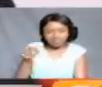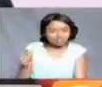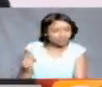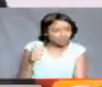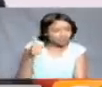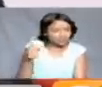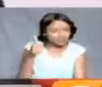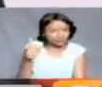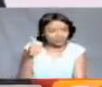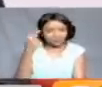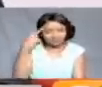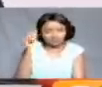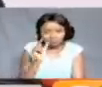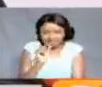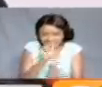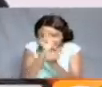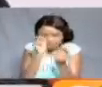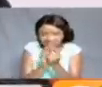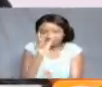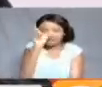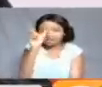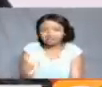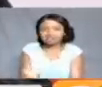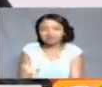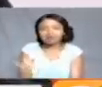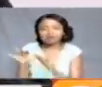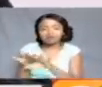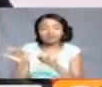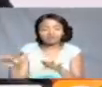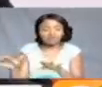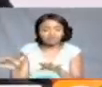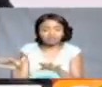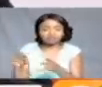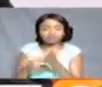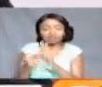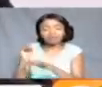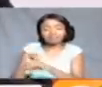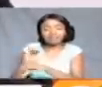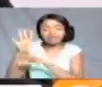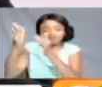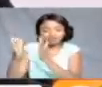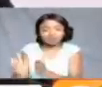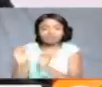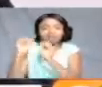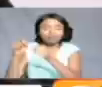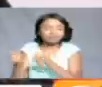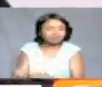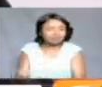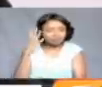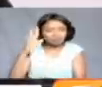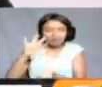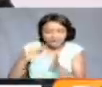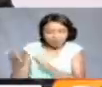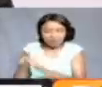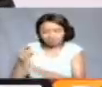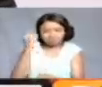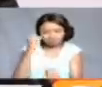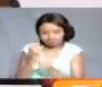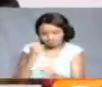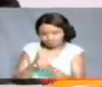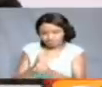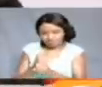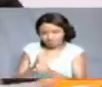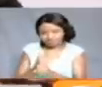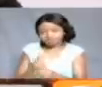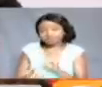kind of category of marketing. And that, so the influence will be determined by, you know, how they actually do this thing. So for example, you'd find